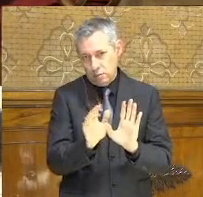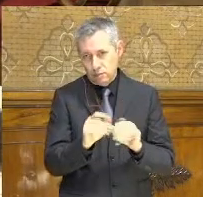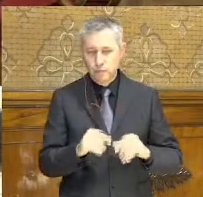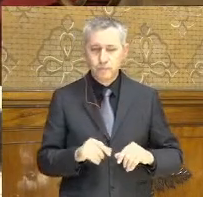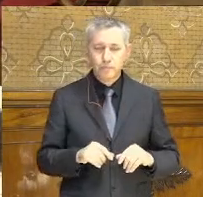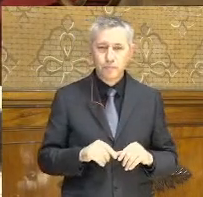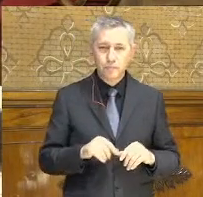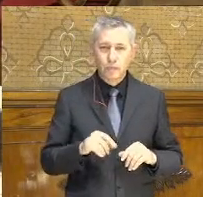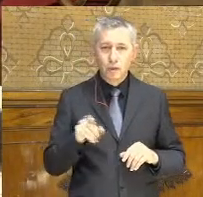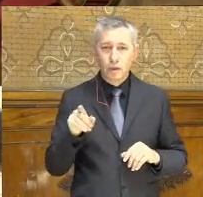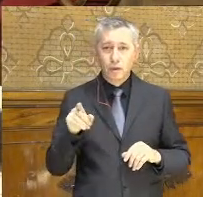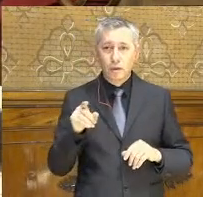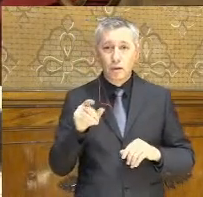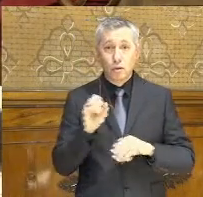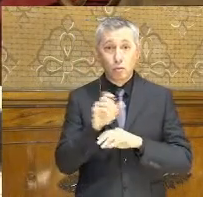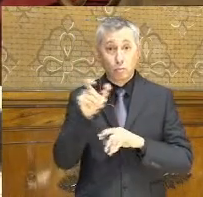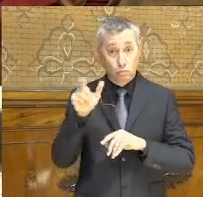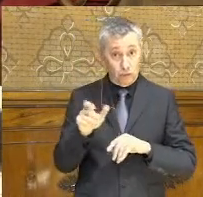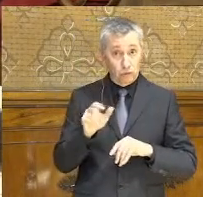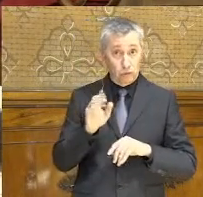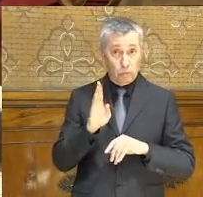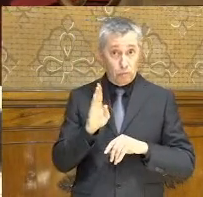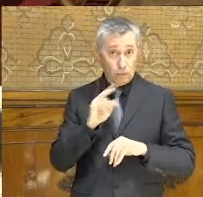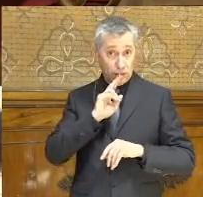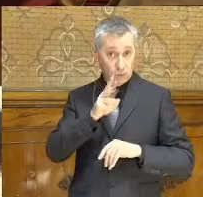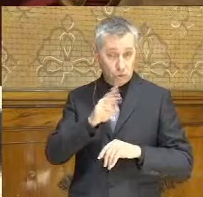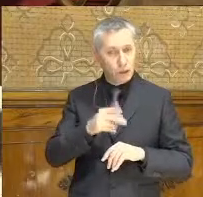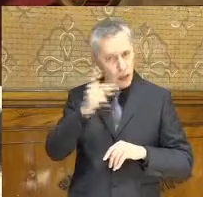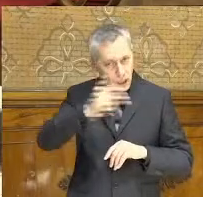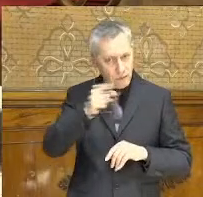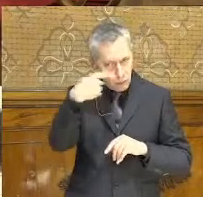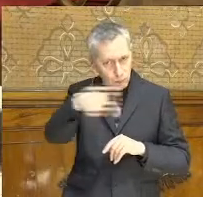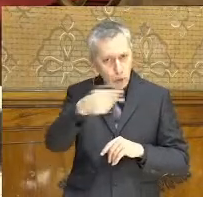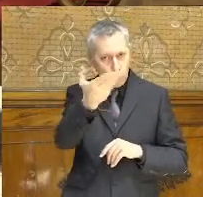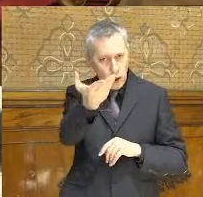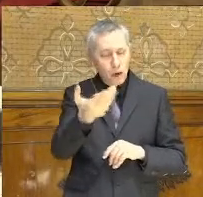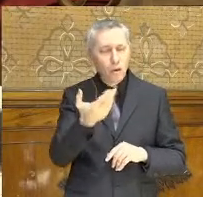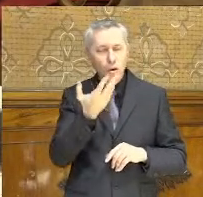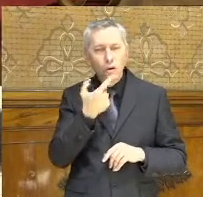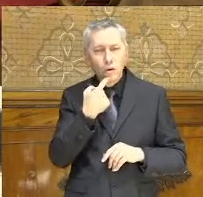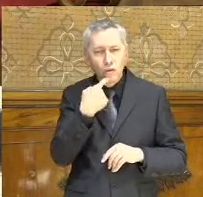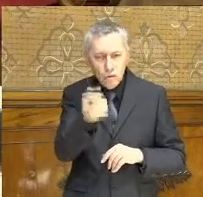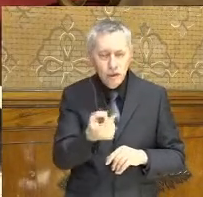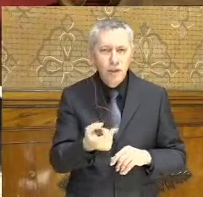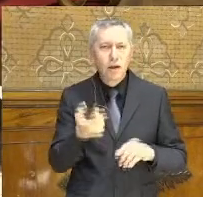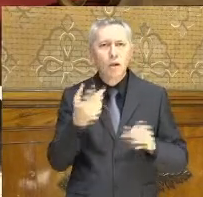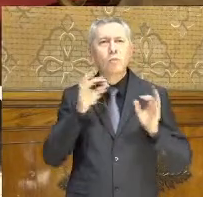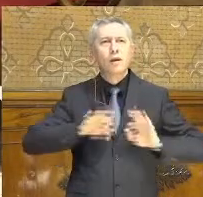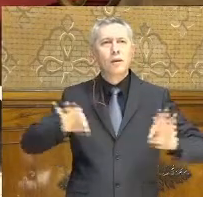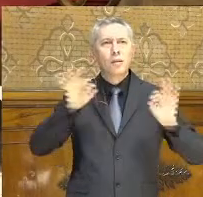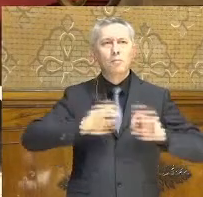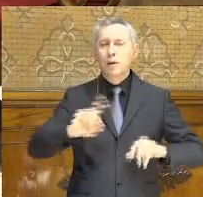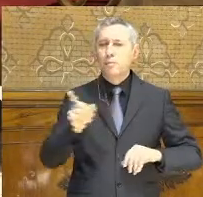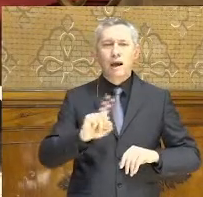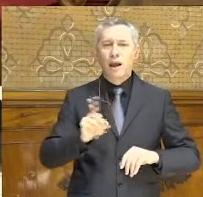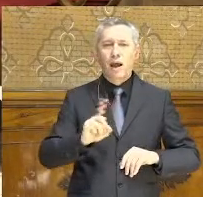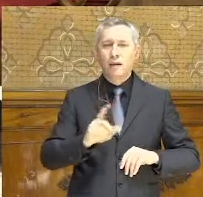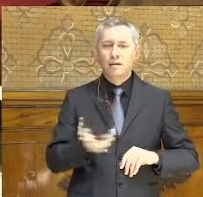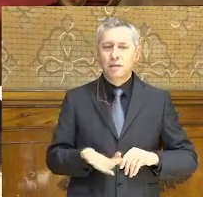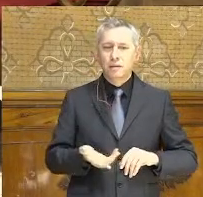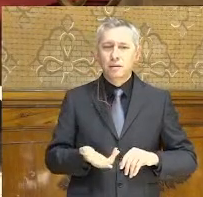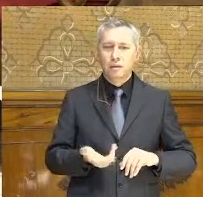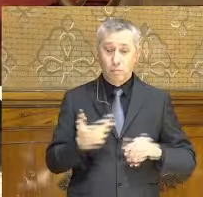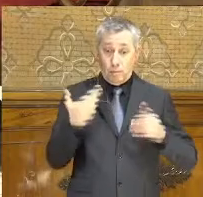of unpreparedness. When I say there are circumstances in which being unprepared for the present is an inflection point